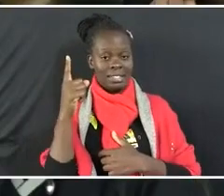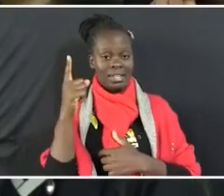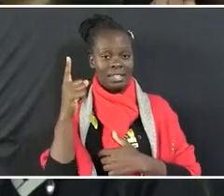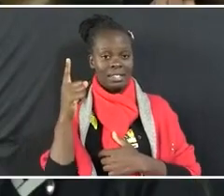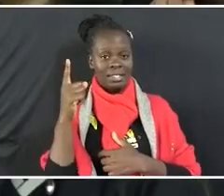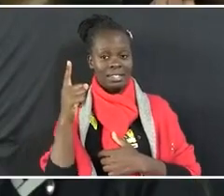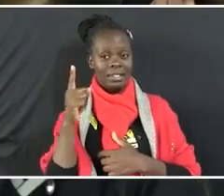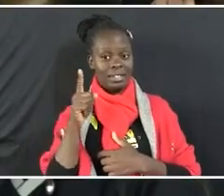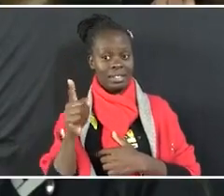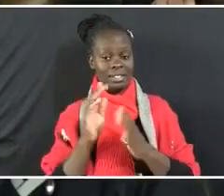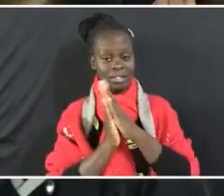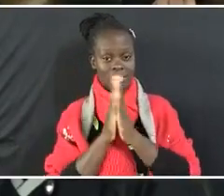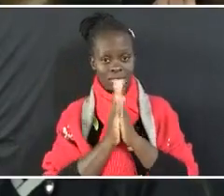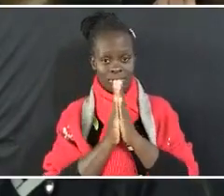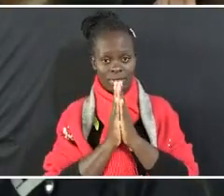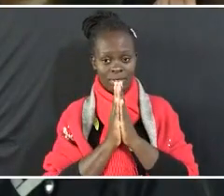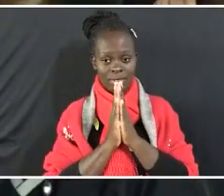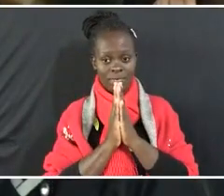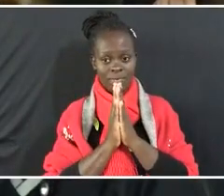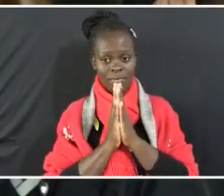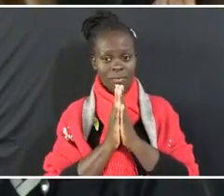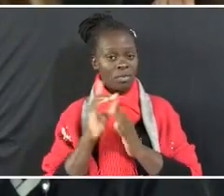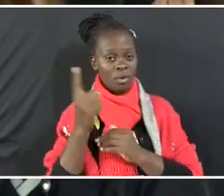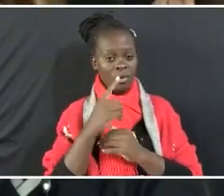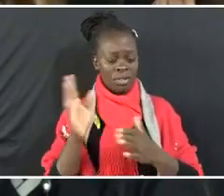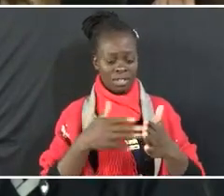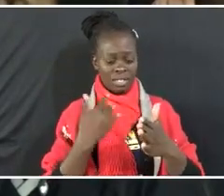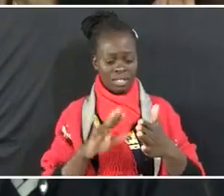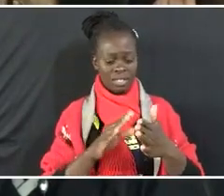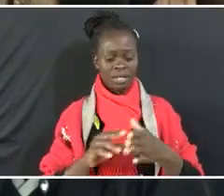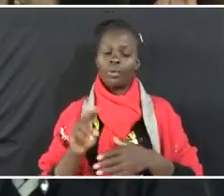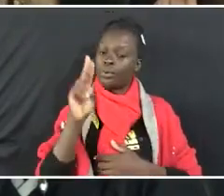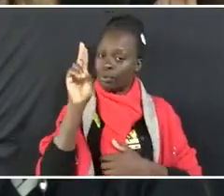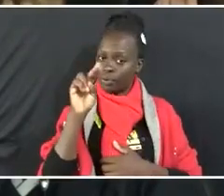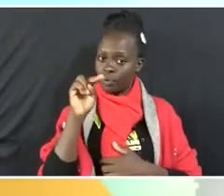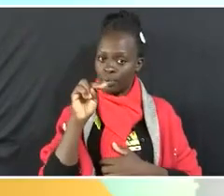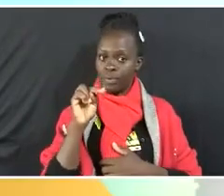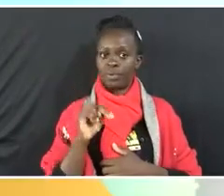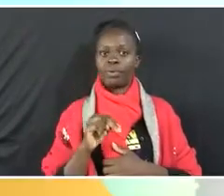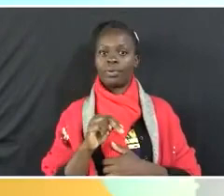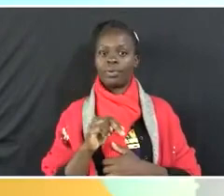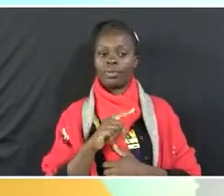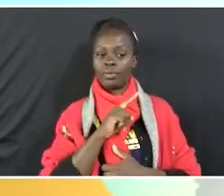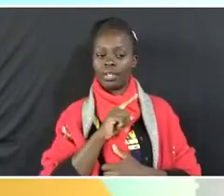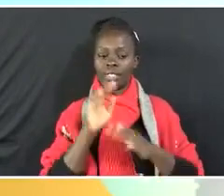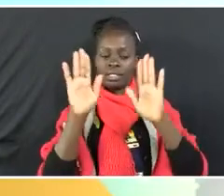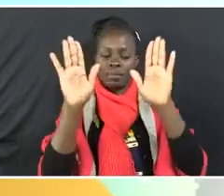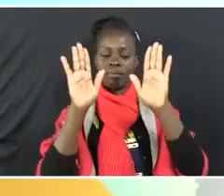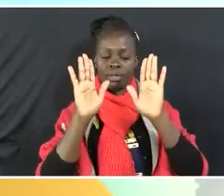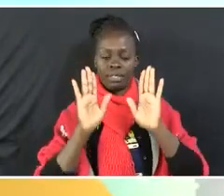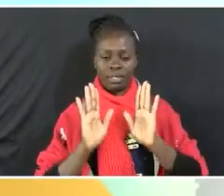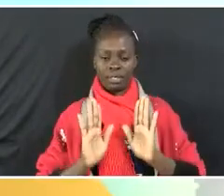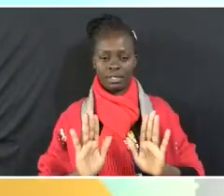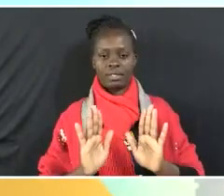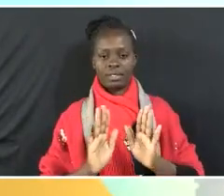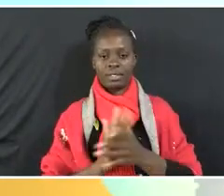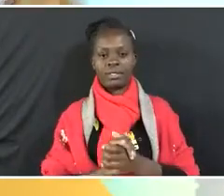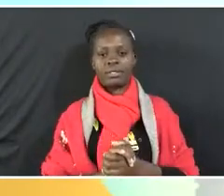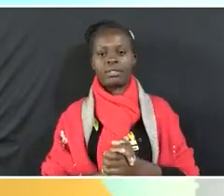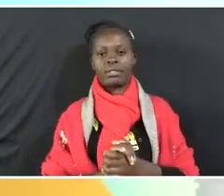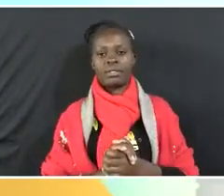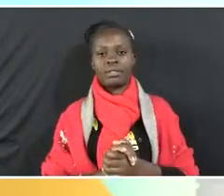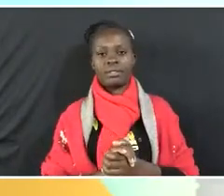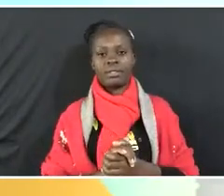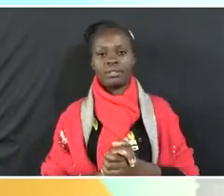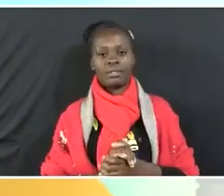Don't think we called you here to come and sing. It was strategic. When we were inviting you, Mojawan, we knew the message you need to listen to.